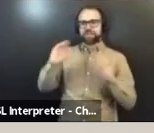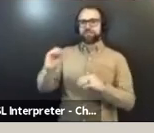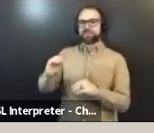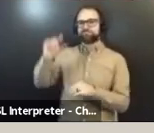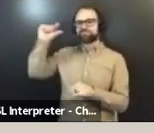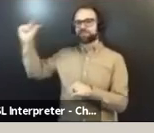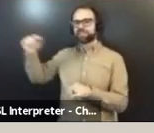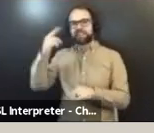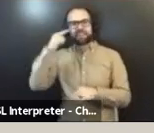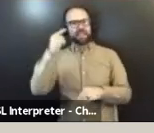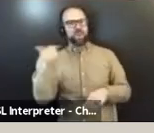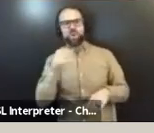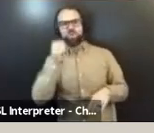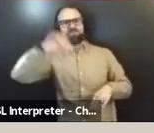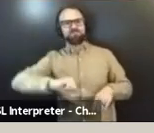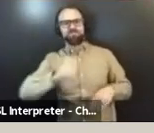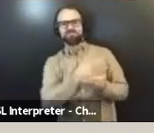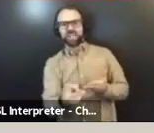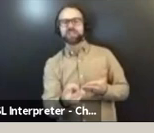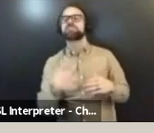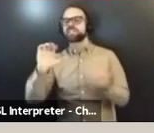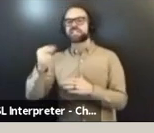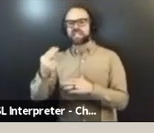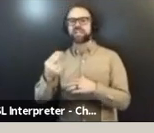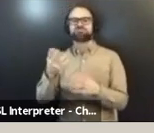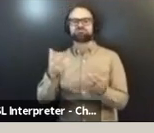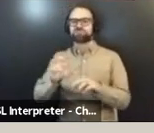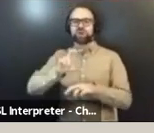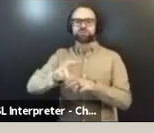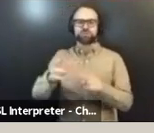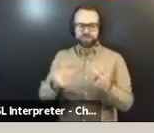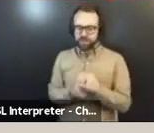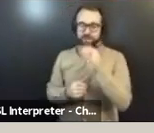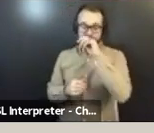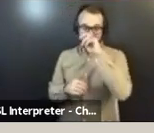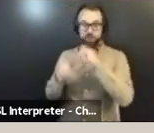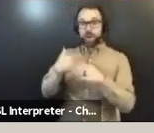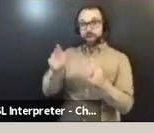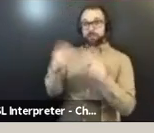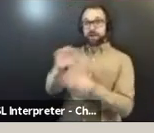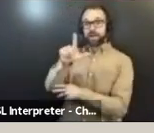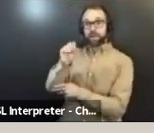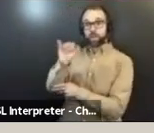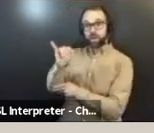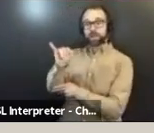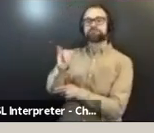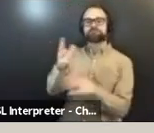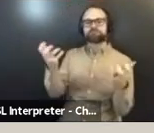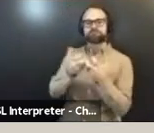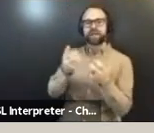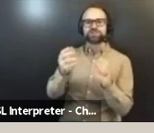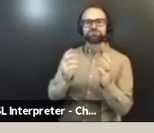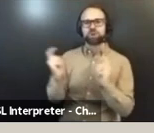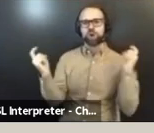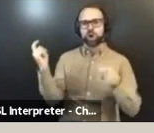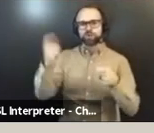going to fail. That's why they have this cash contribution. So I've got a system where I can provide an LOI to provide the matching contribution